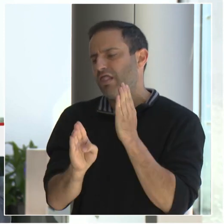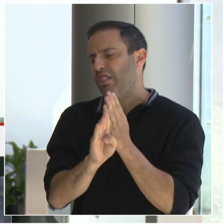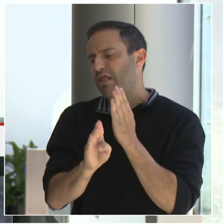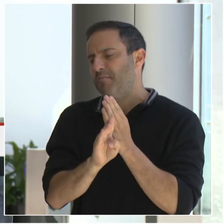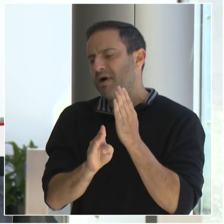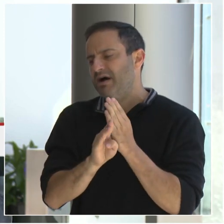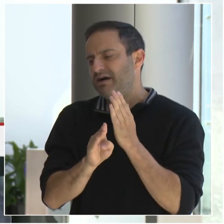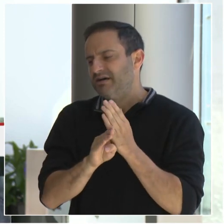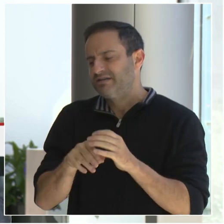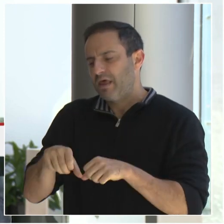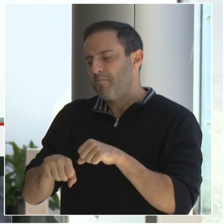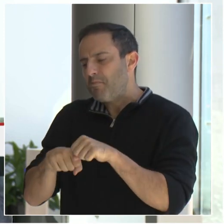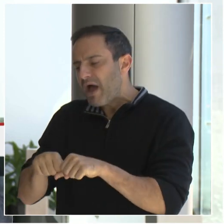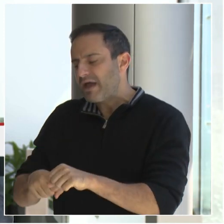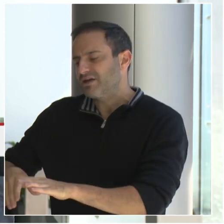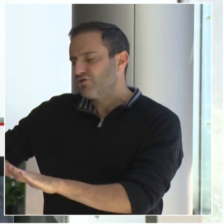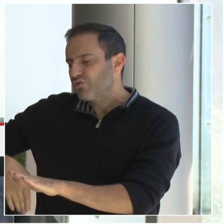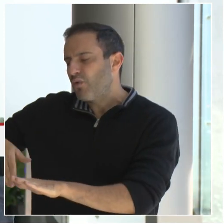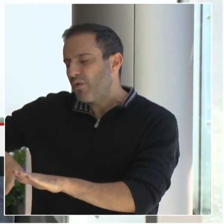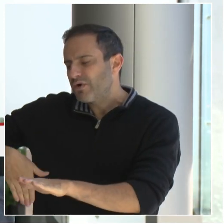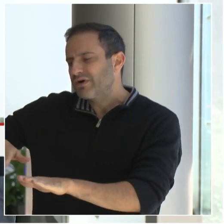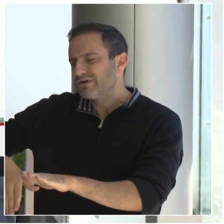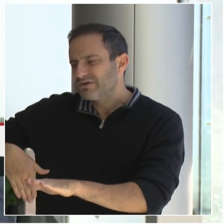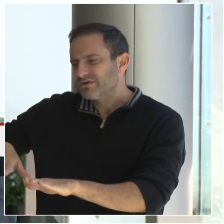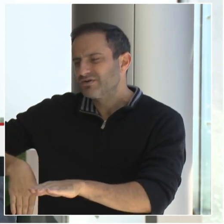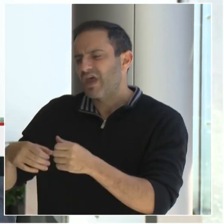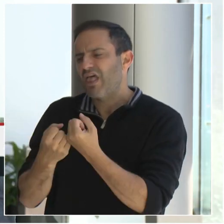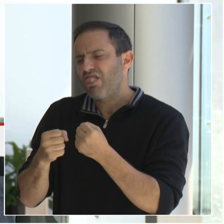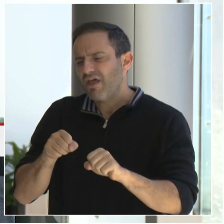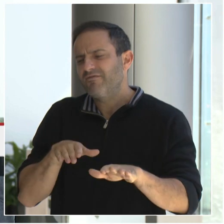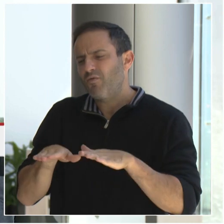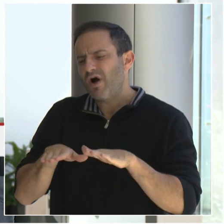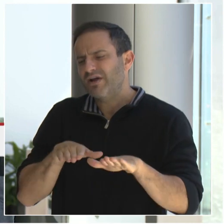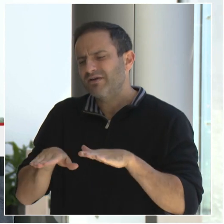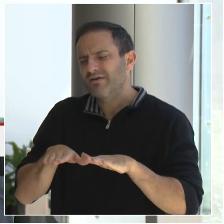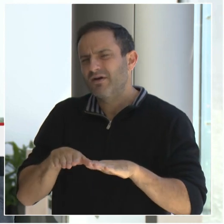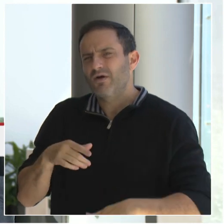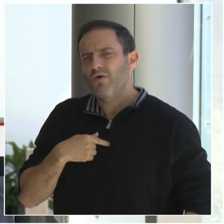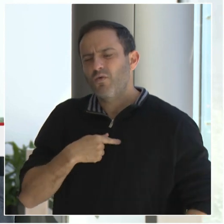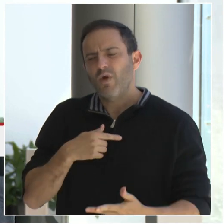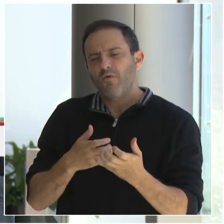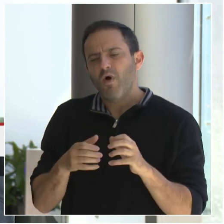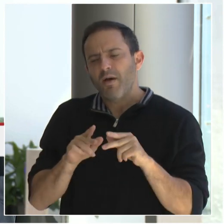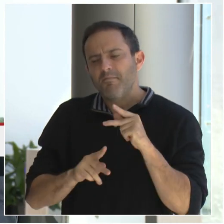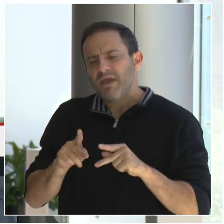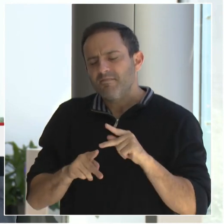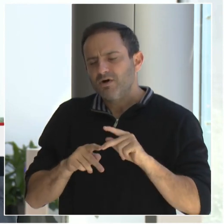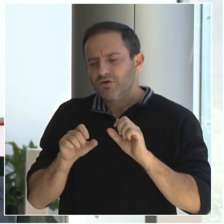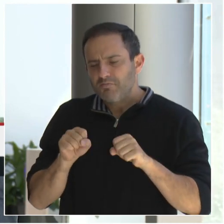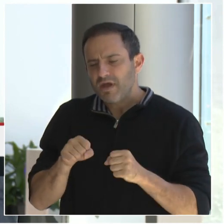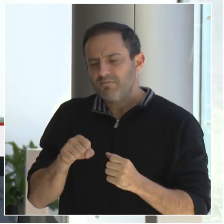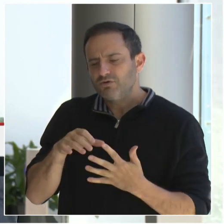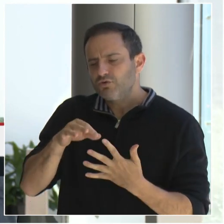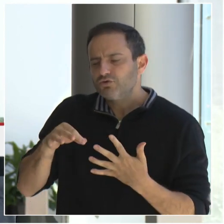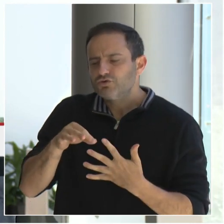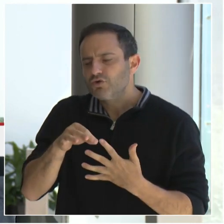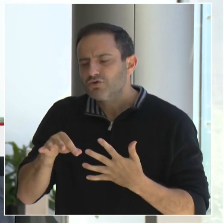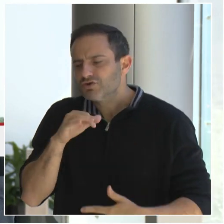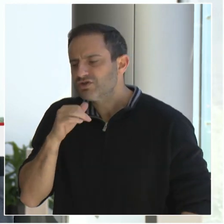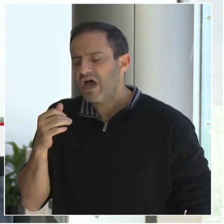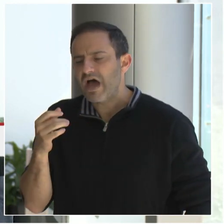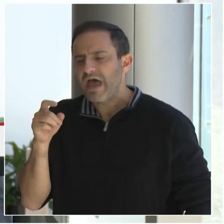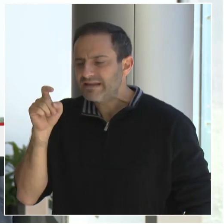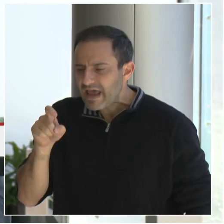Capital bike share, scooters, safe walking options, you name it. We want people to be able to choose not to ride in a